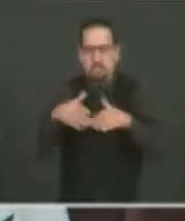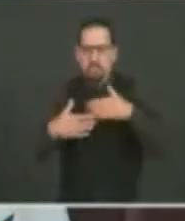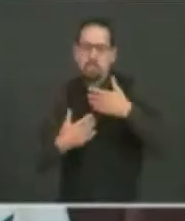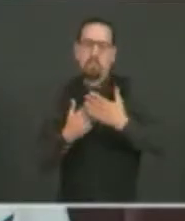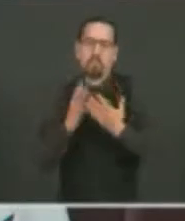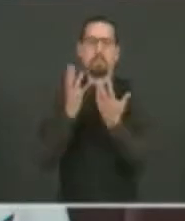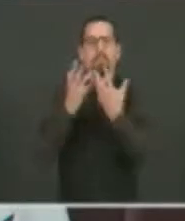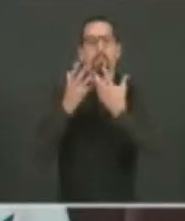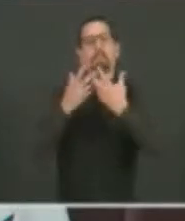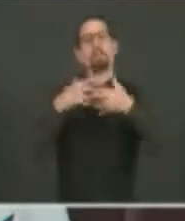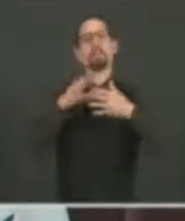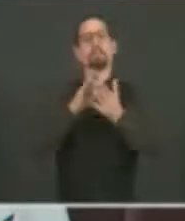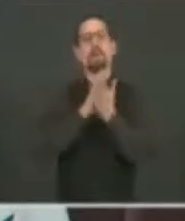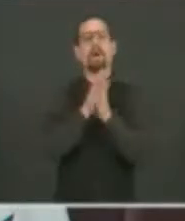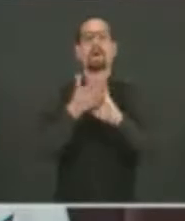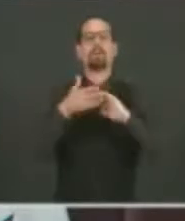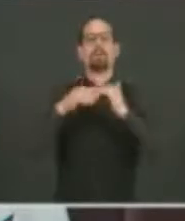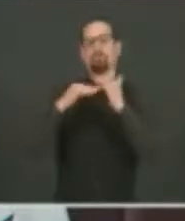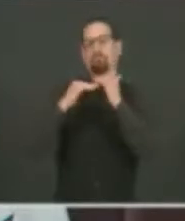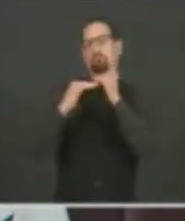commitment to your kids.